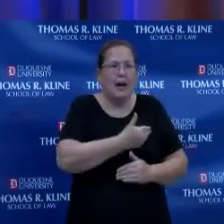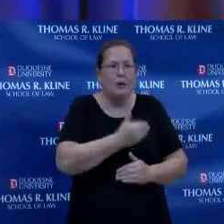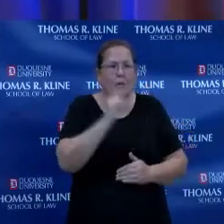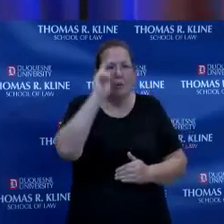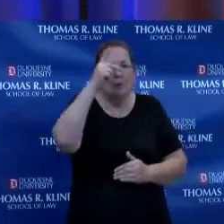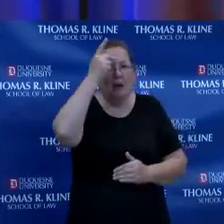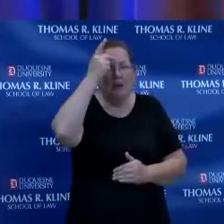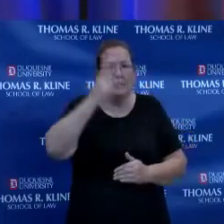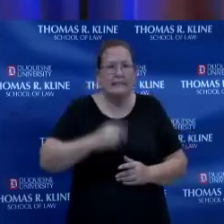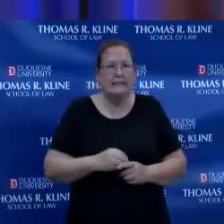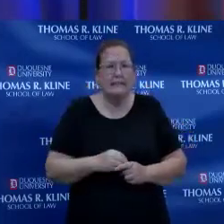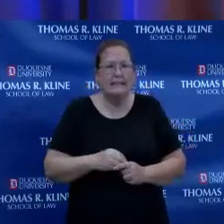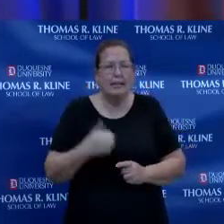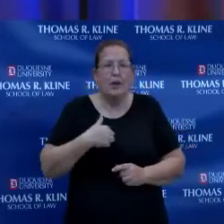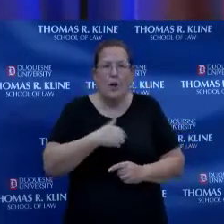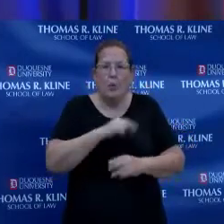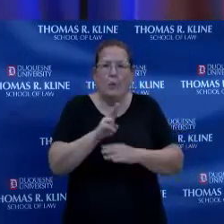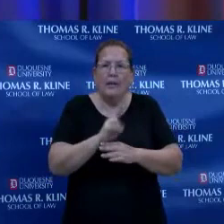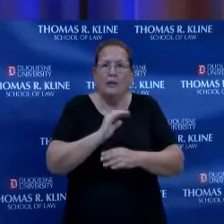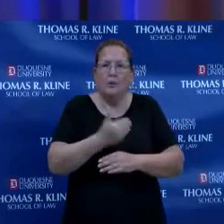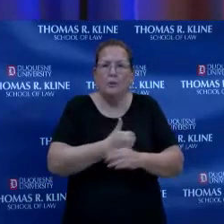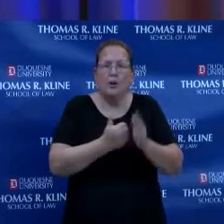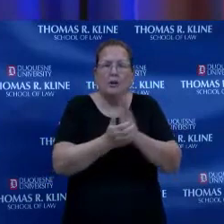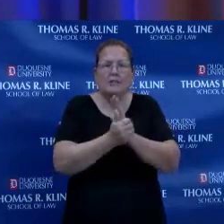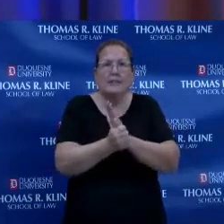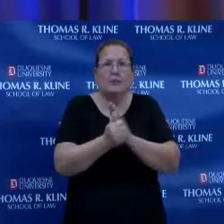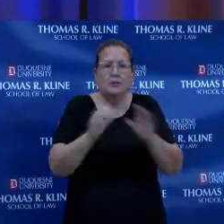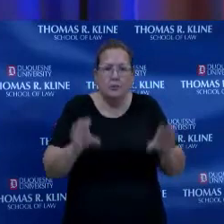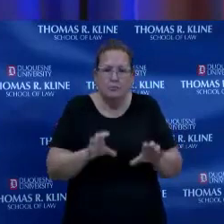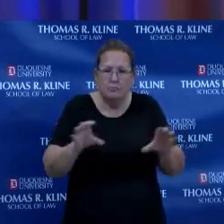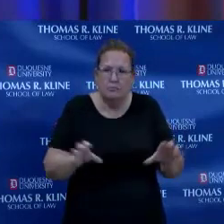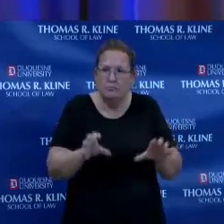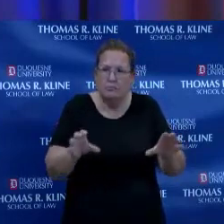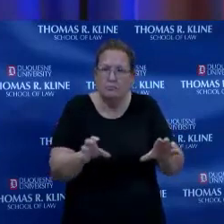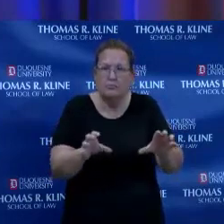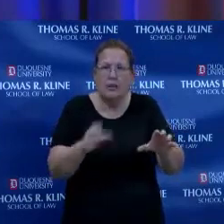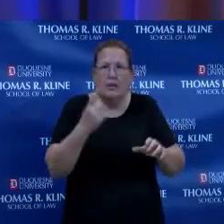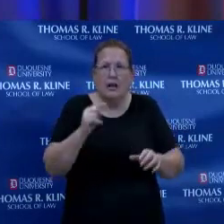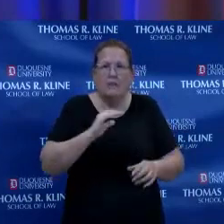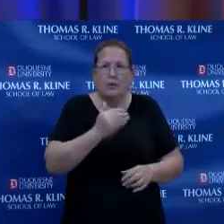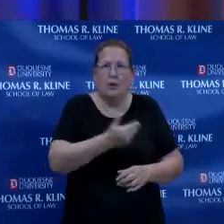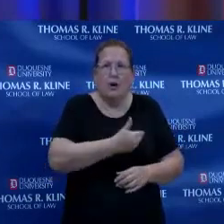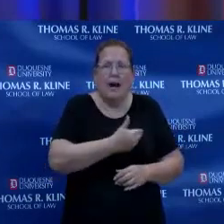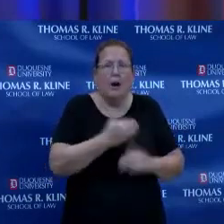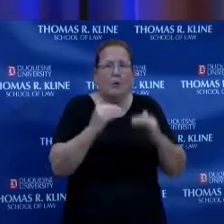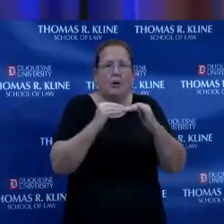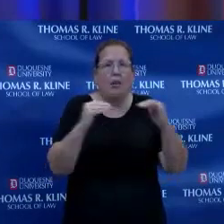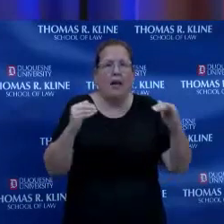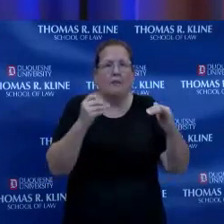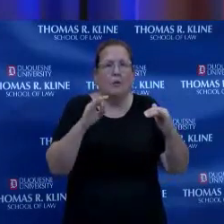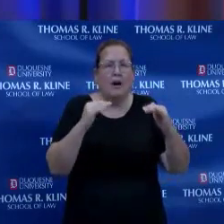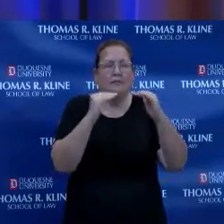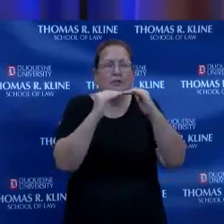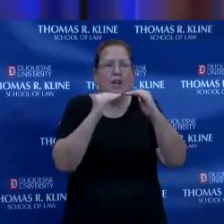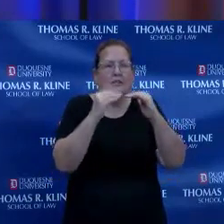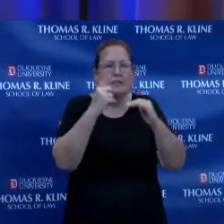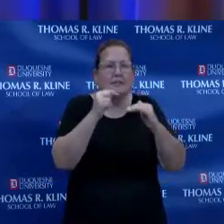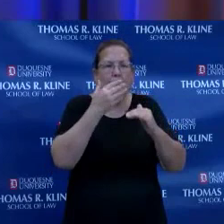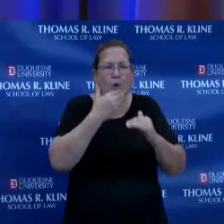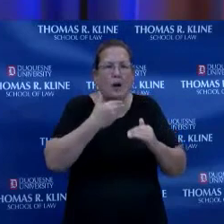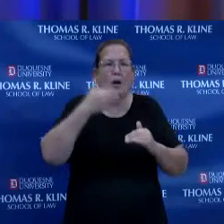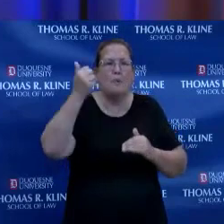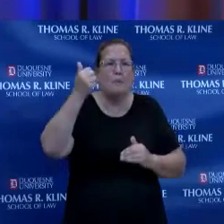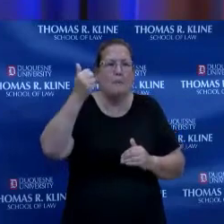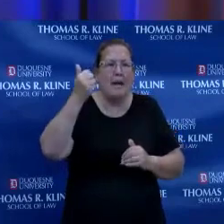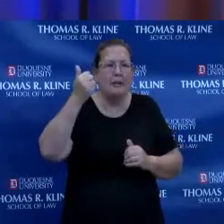Kline lawyers use their skills to actively contribute to our system of justice for a greater good. We are inspired